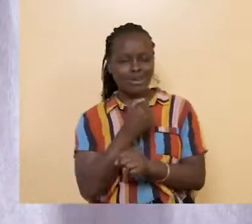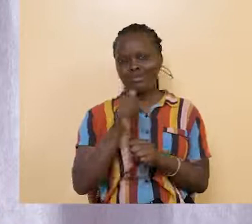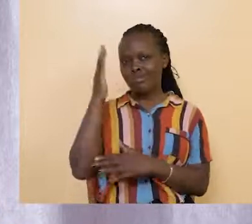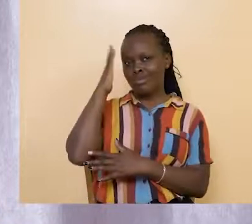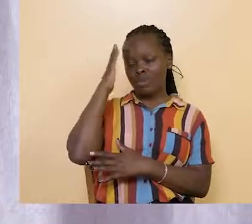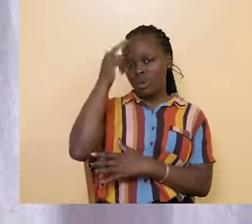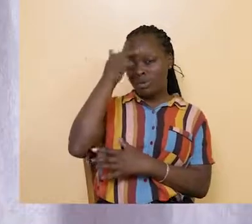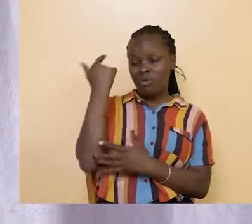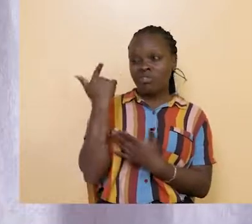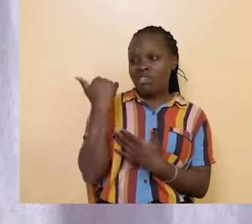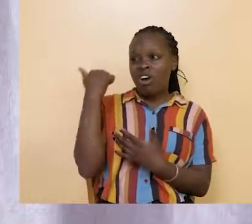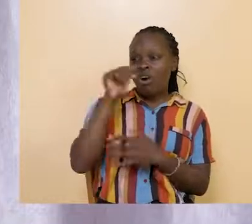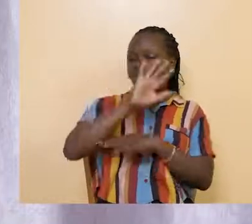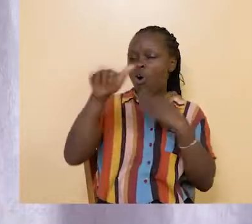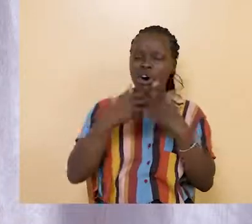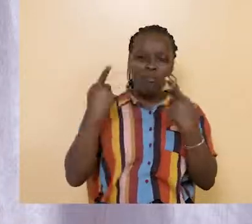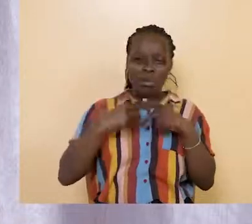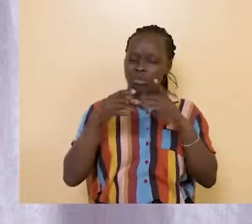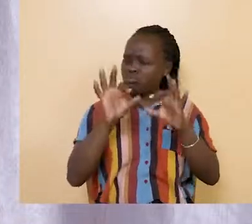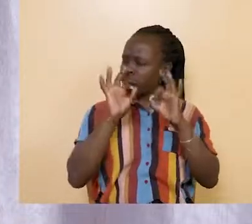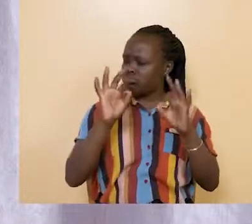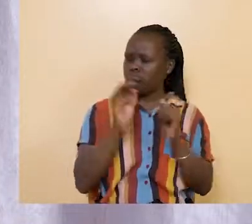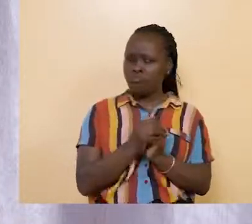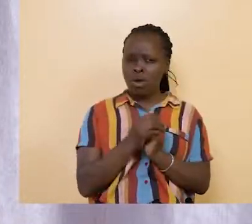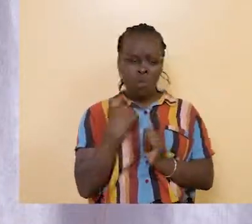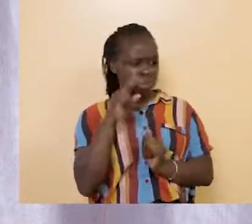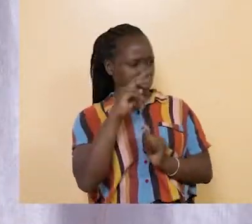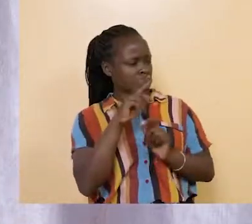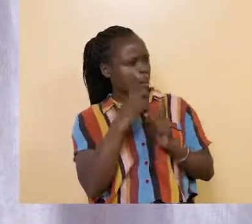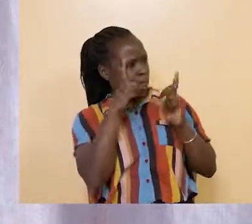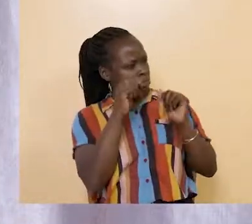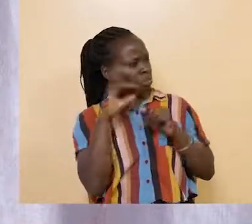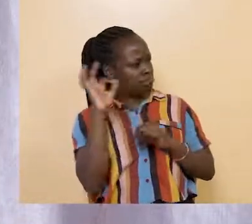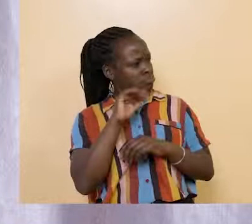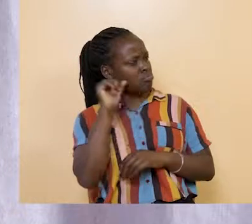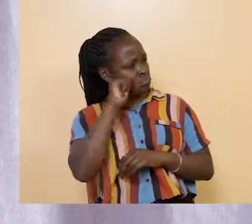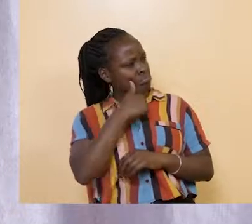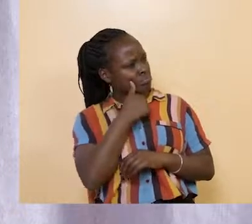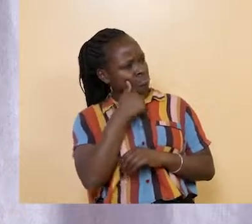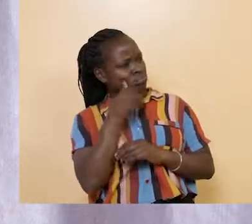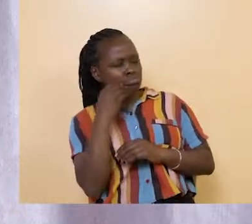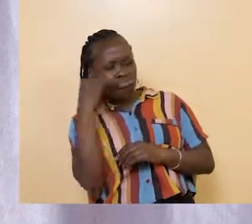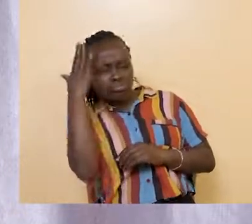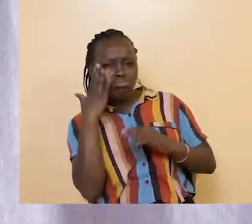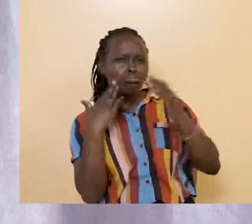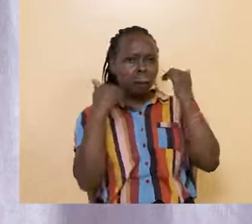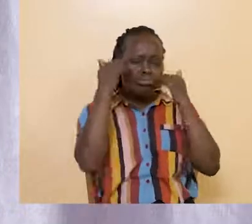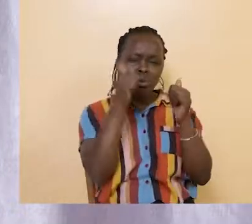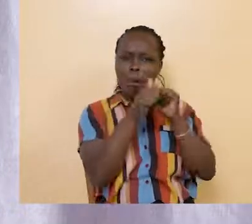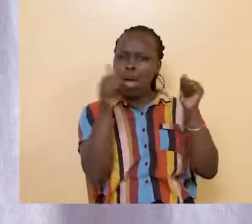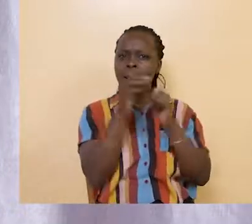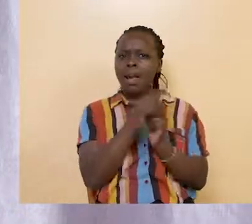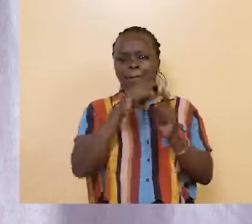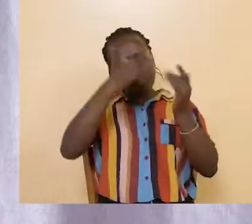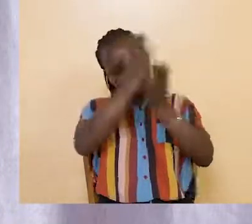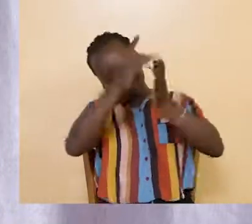anymore, right? Because everyone is fine. Everyone is living the life. If we look at our pictures on Instagram, no one posts their worst days on